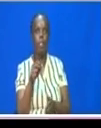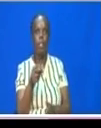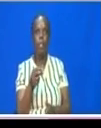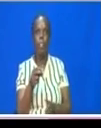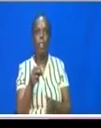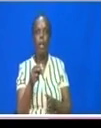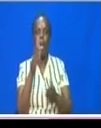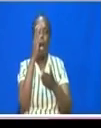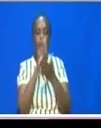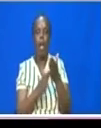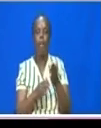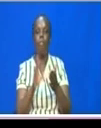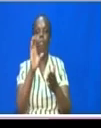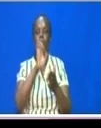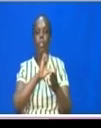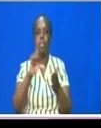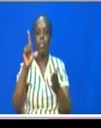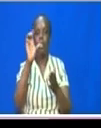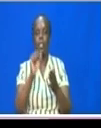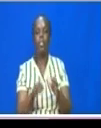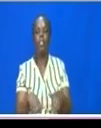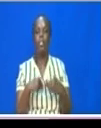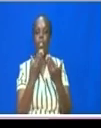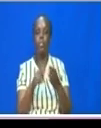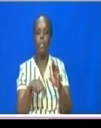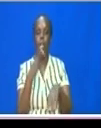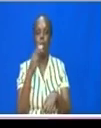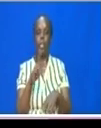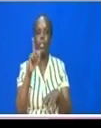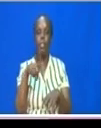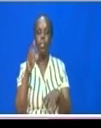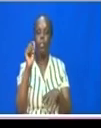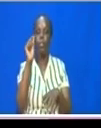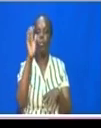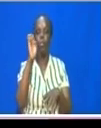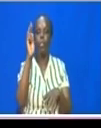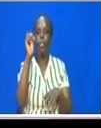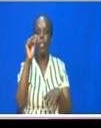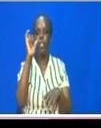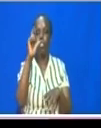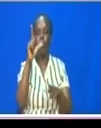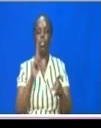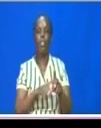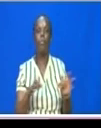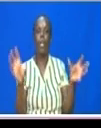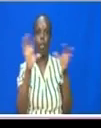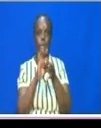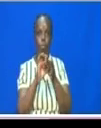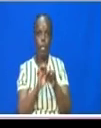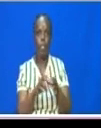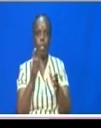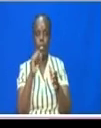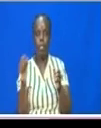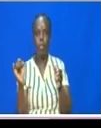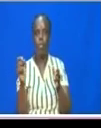cells that produce the highest potential when combined. Draw an electrochemical